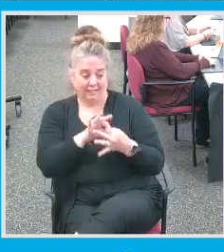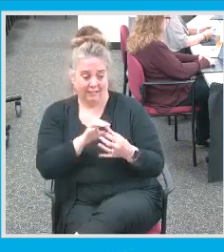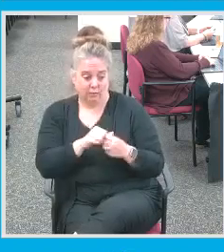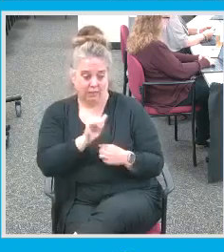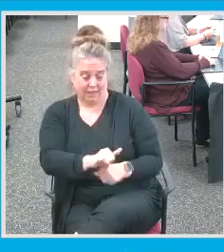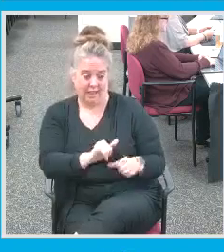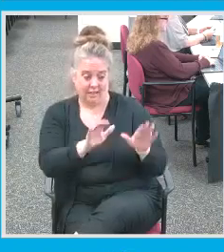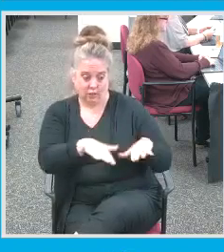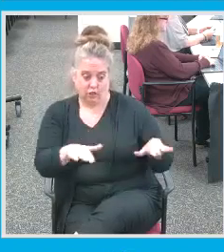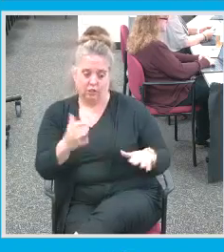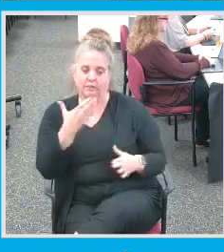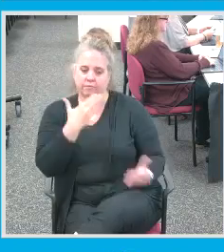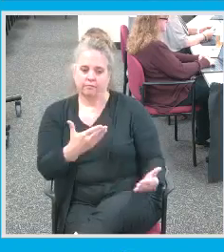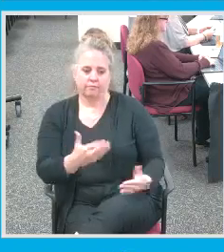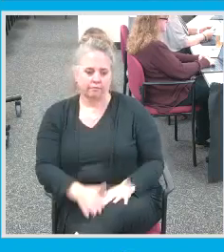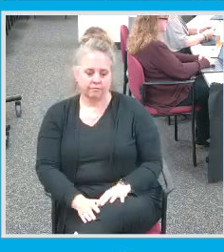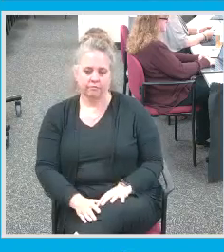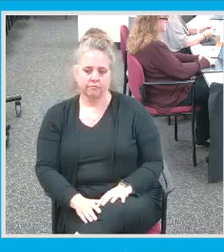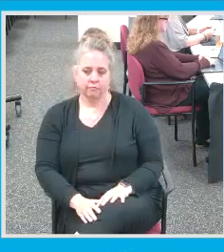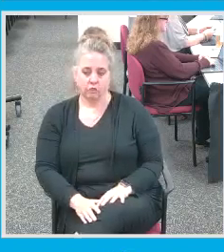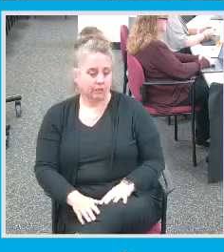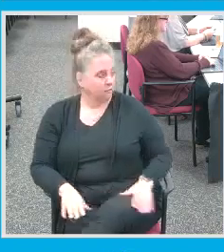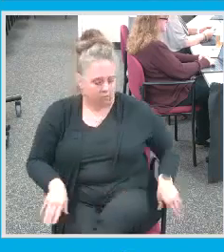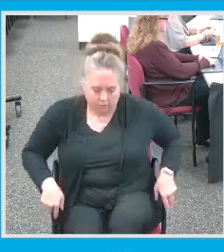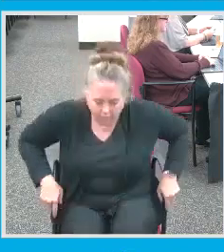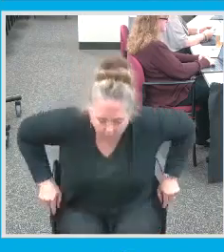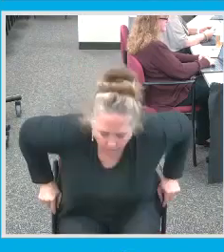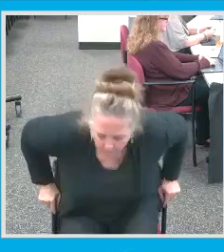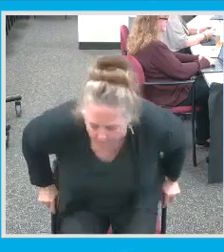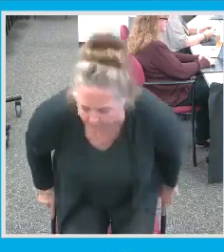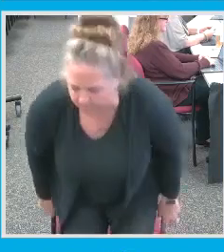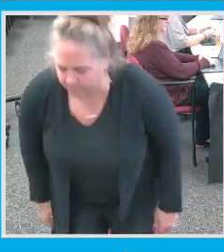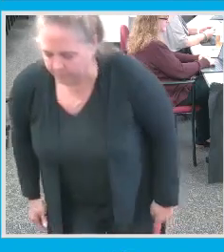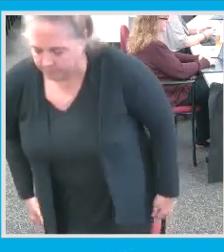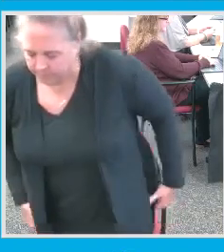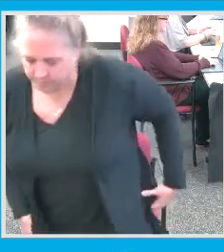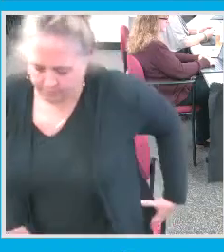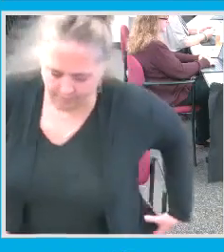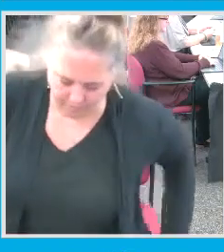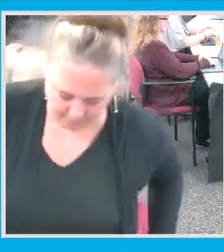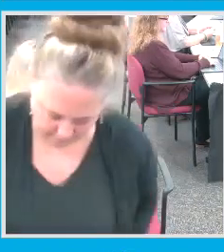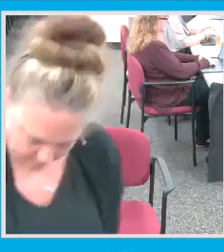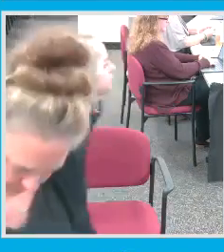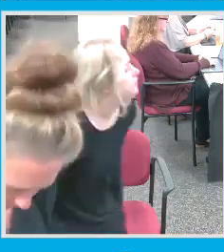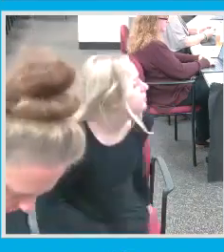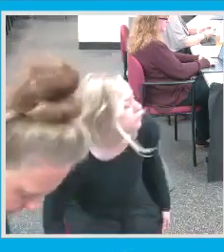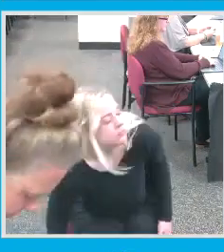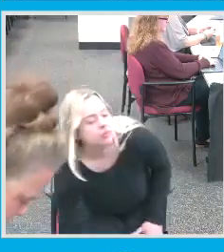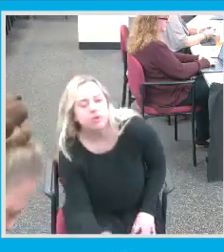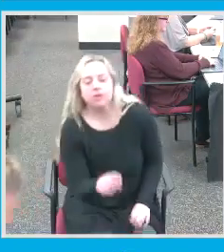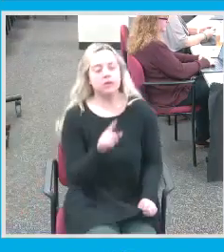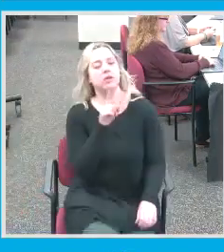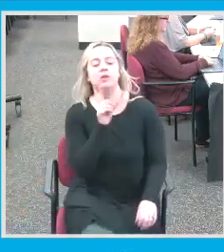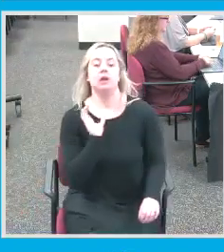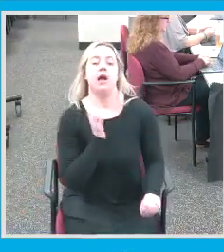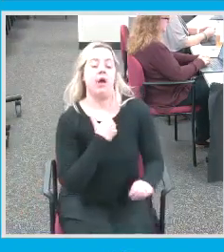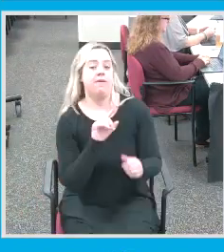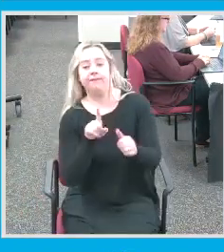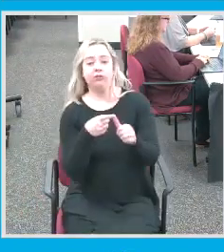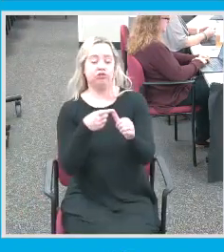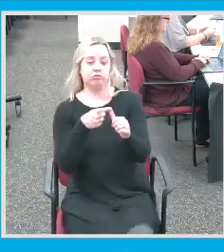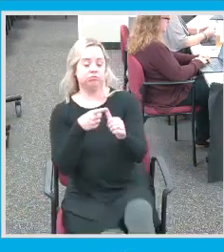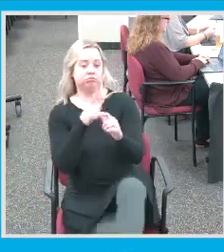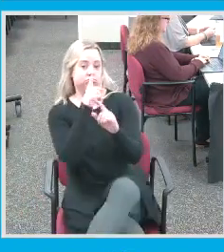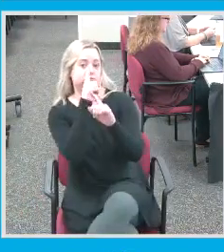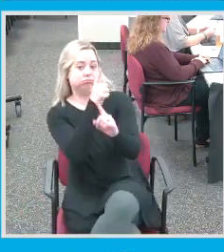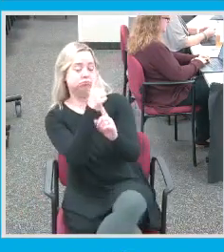Thank you for saying that. We are, now that we're fully staffed as of last week, one of the first initiatives that the coalition has